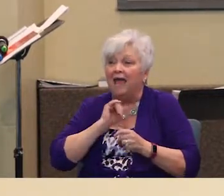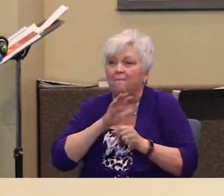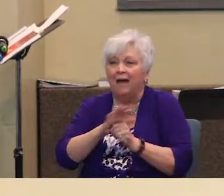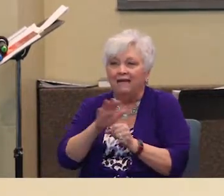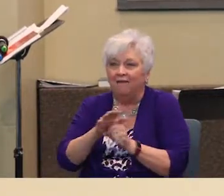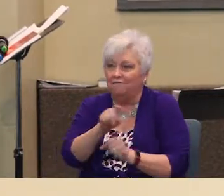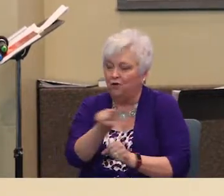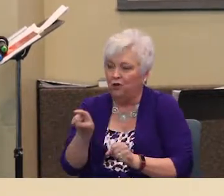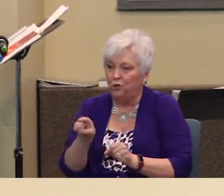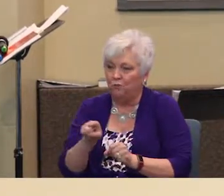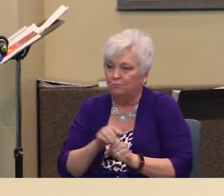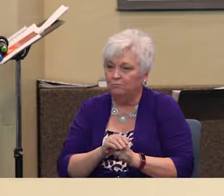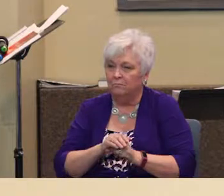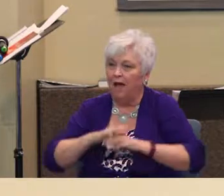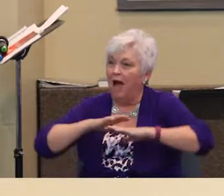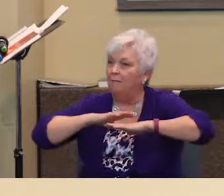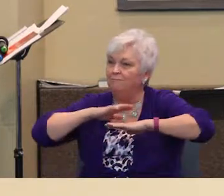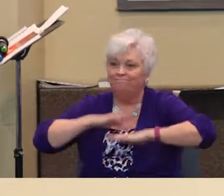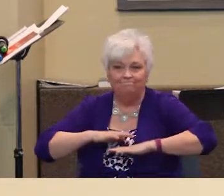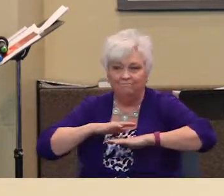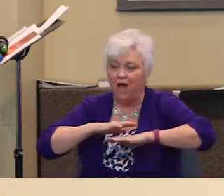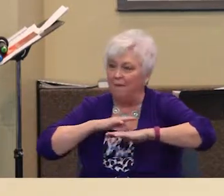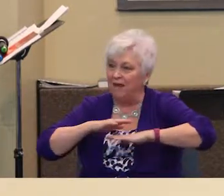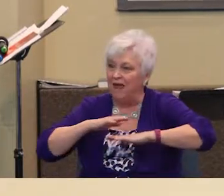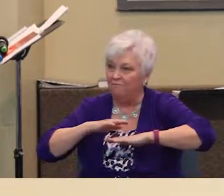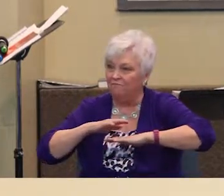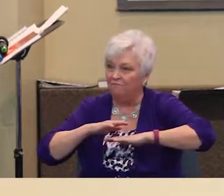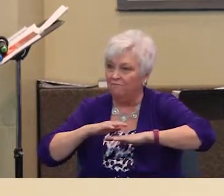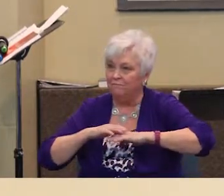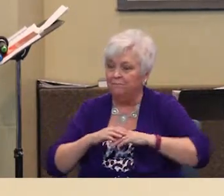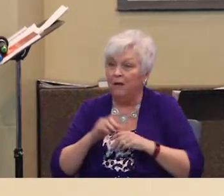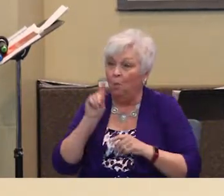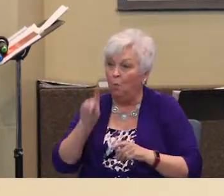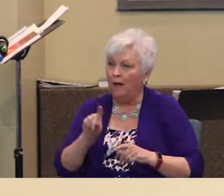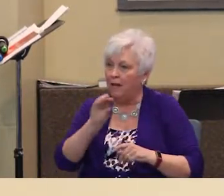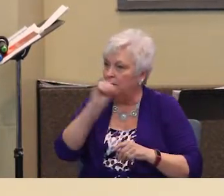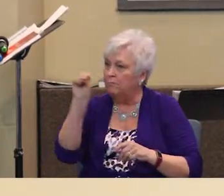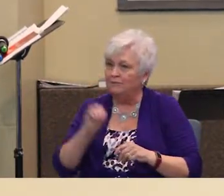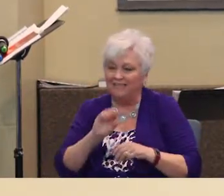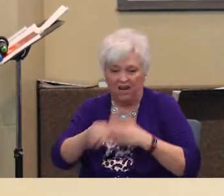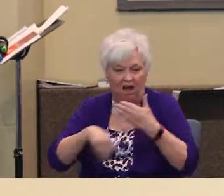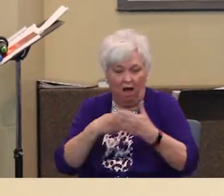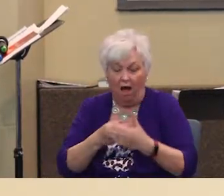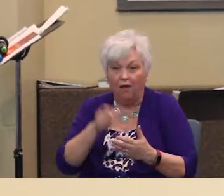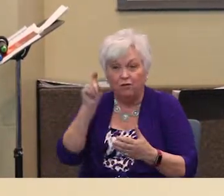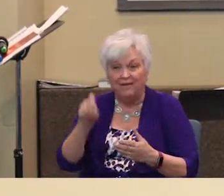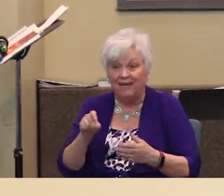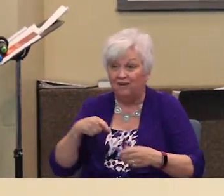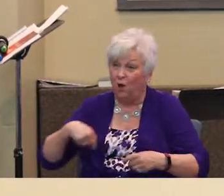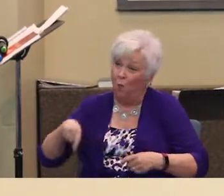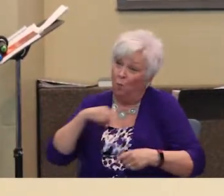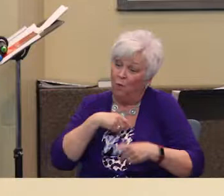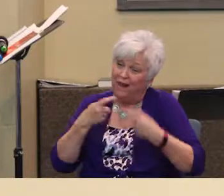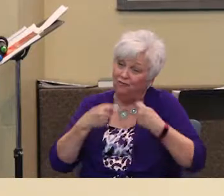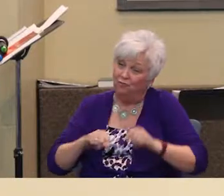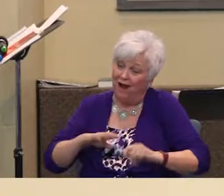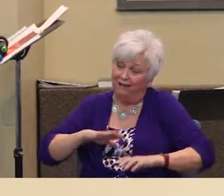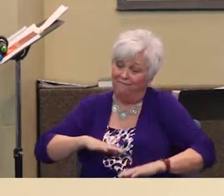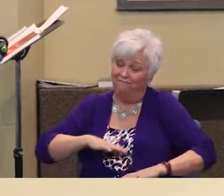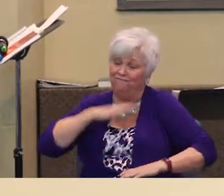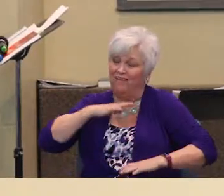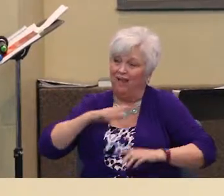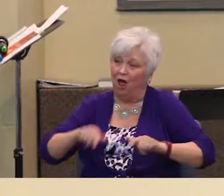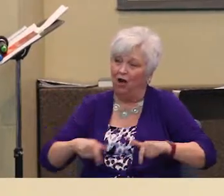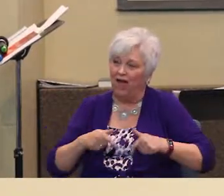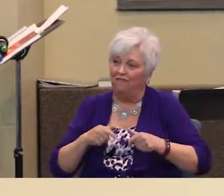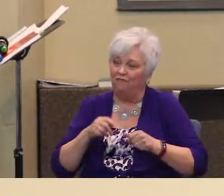absolutely, completely, 100% all you need. See, we try to fill it with stuff. We try to fill it